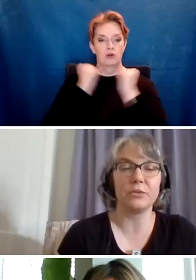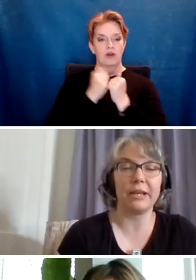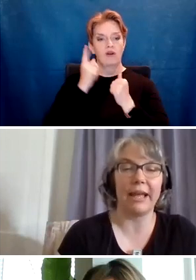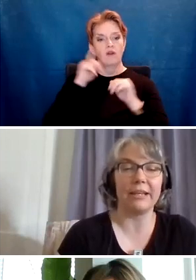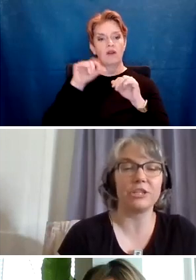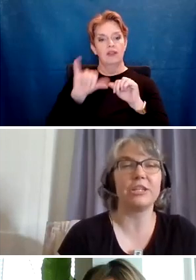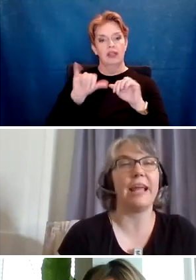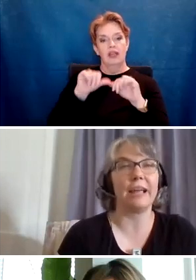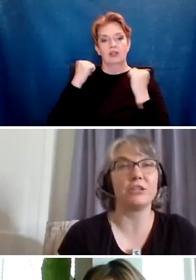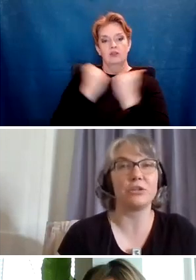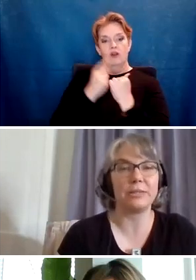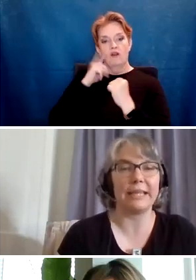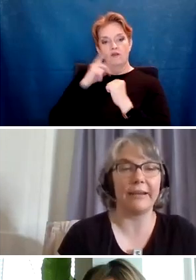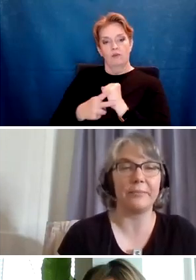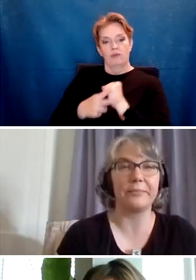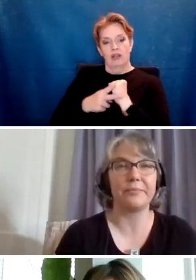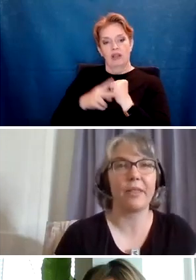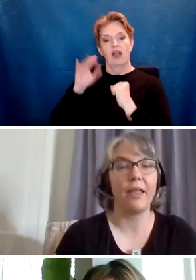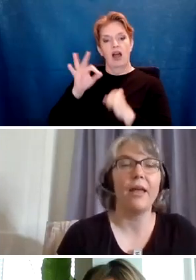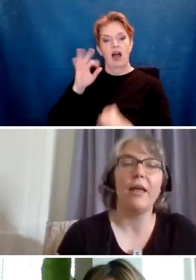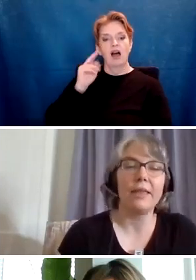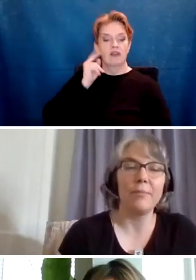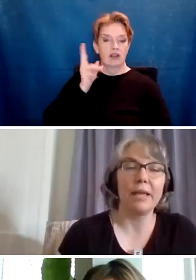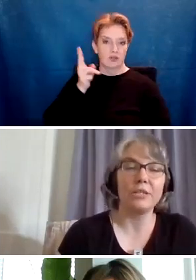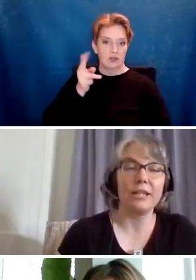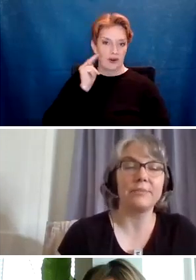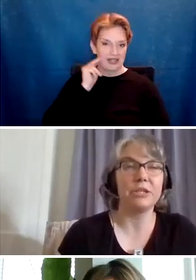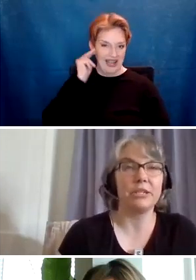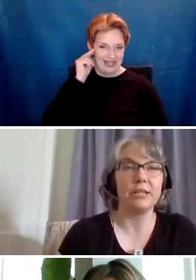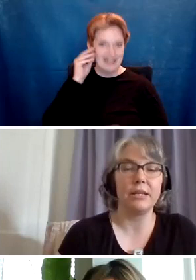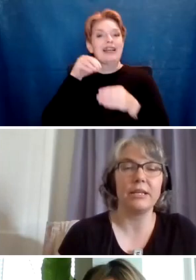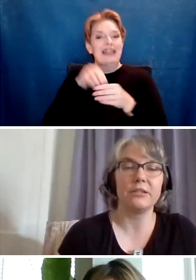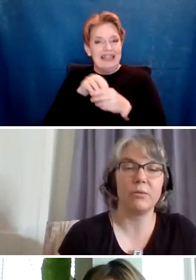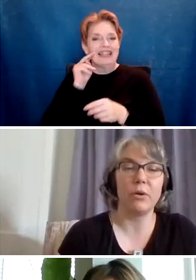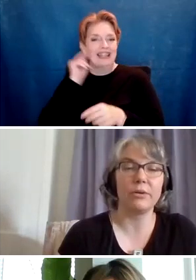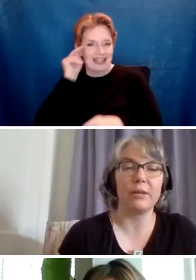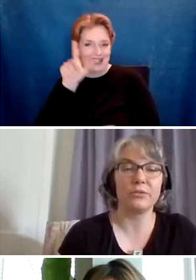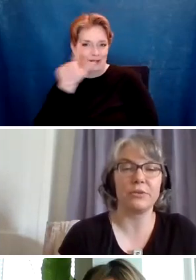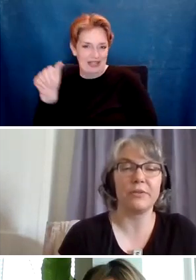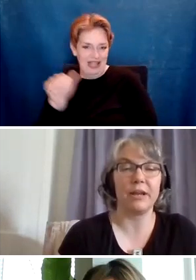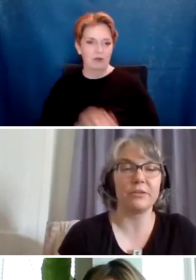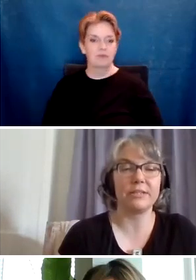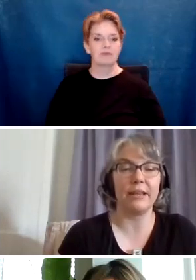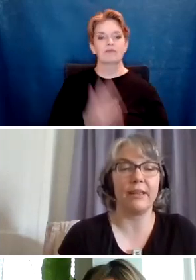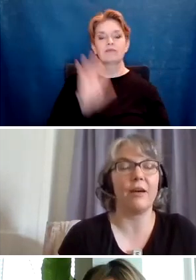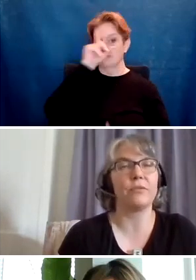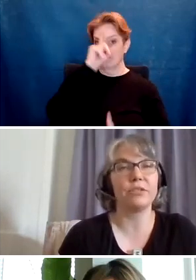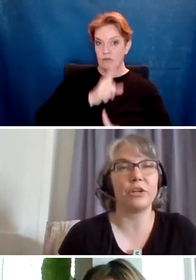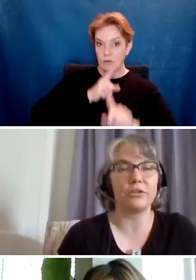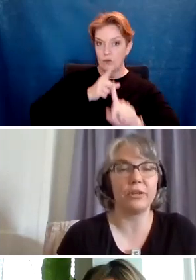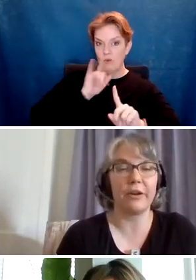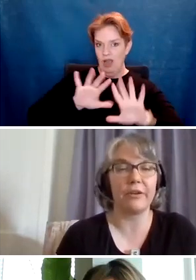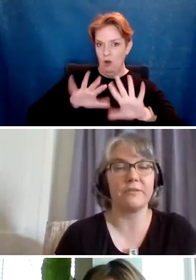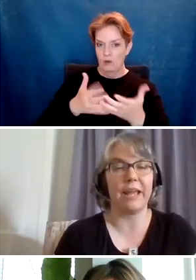of Historic Natchitoches in Natchitoches, Louisiana. The APHN's mission is to promote and preserve an understanding of the